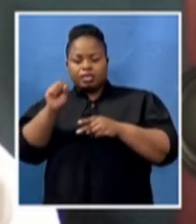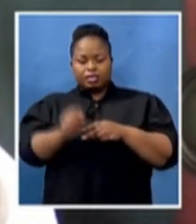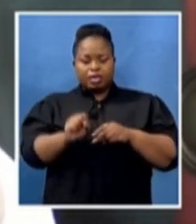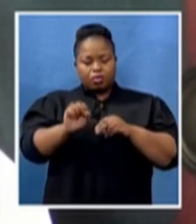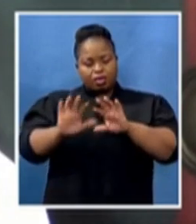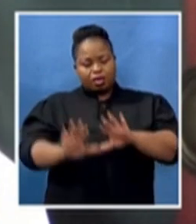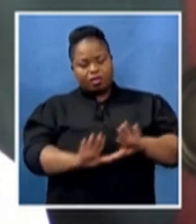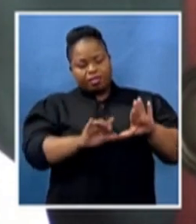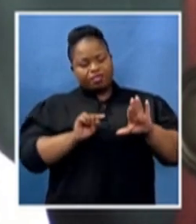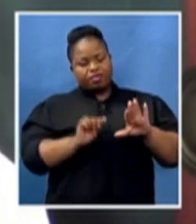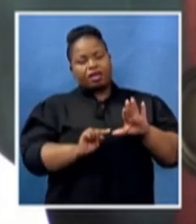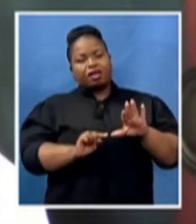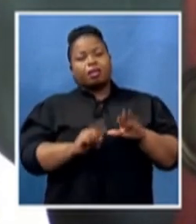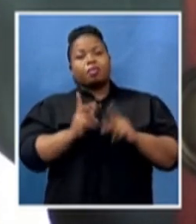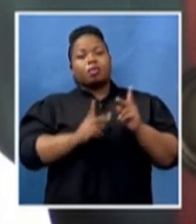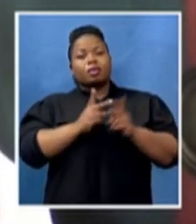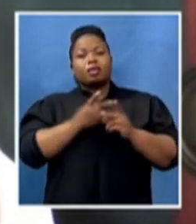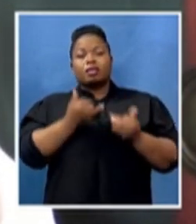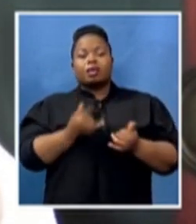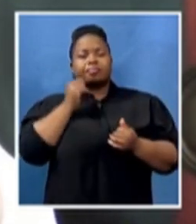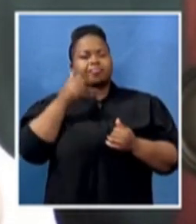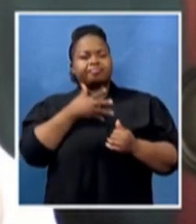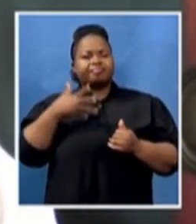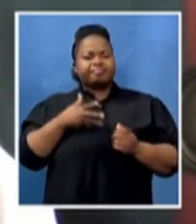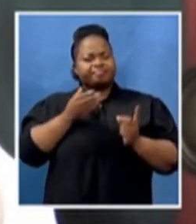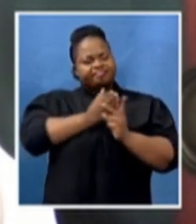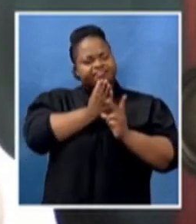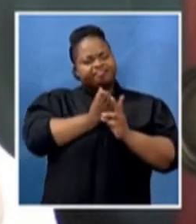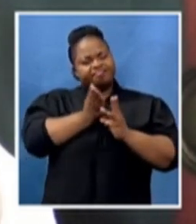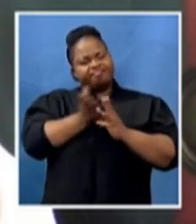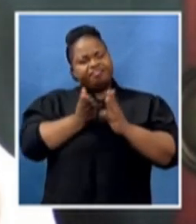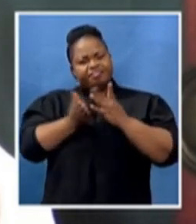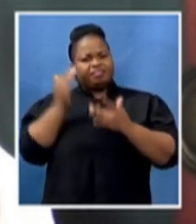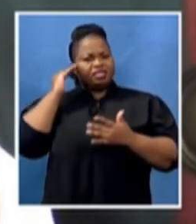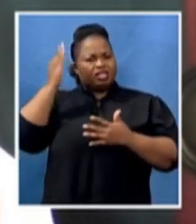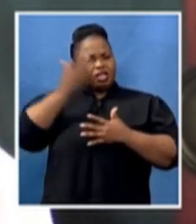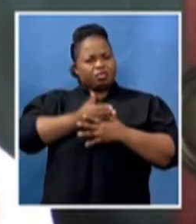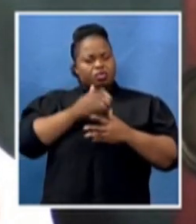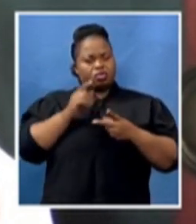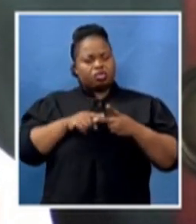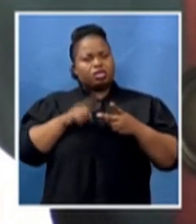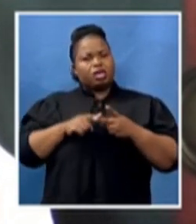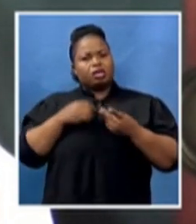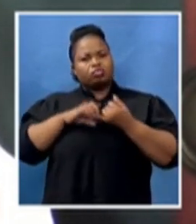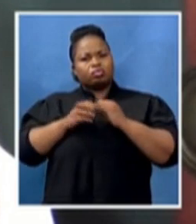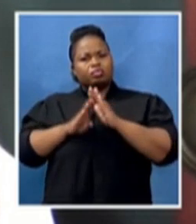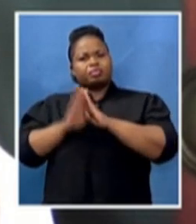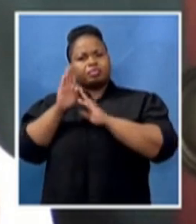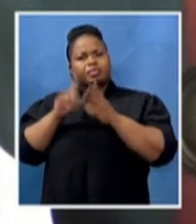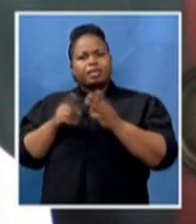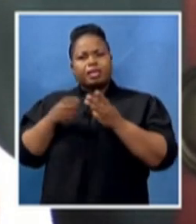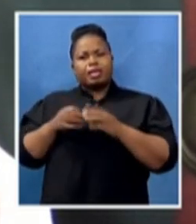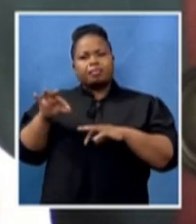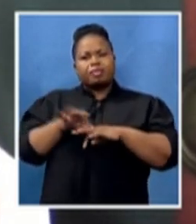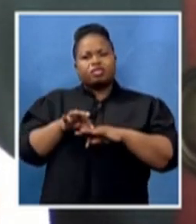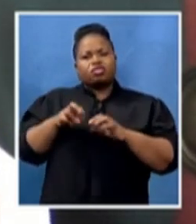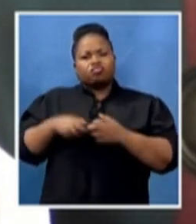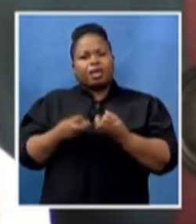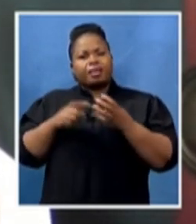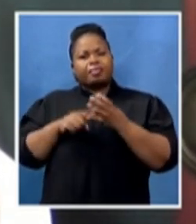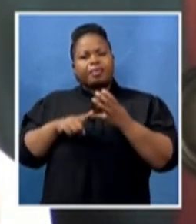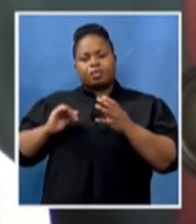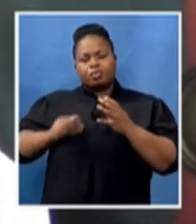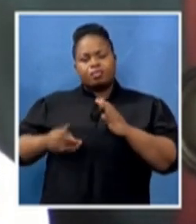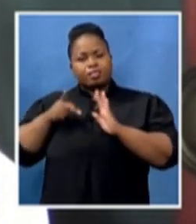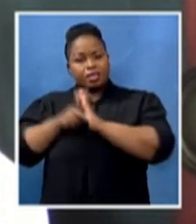It includes battering, psychological abuse, marital rape, and femicide. It also includes sexual